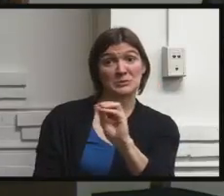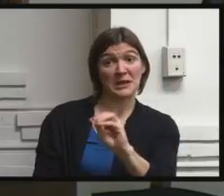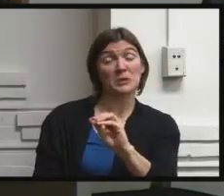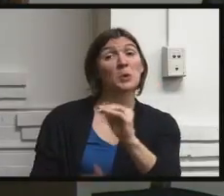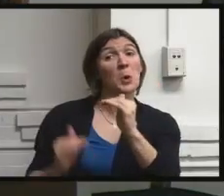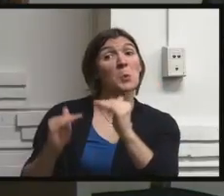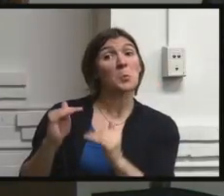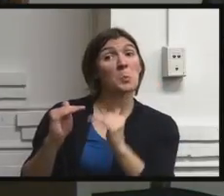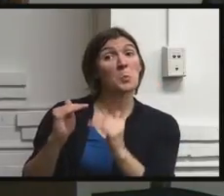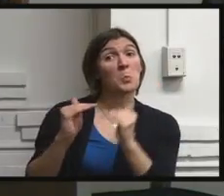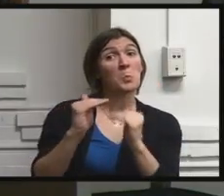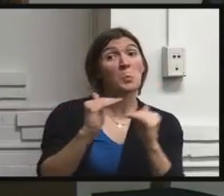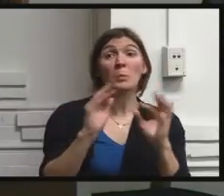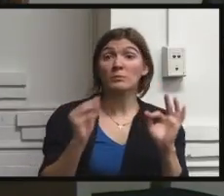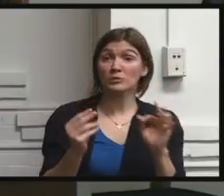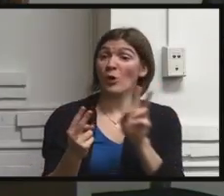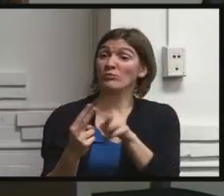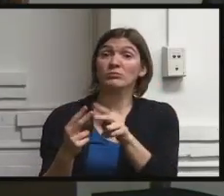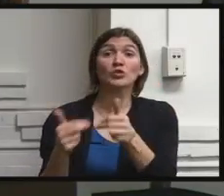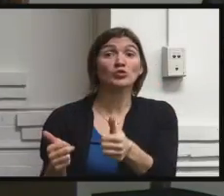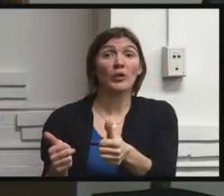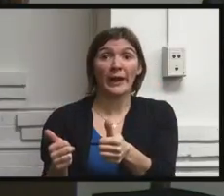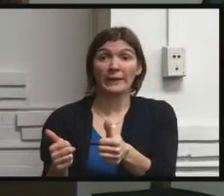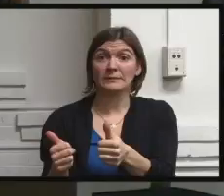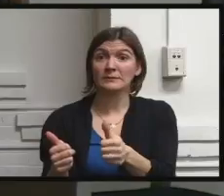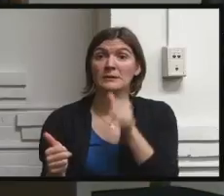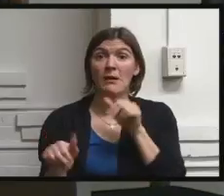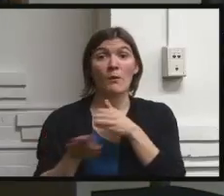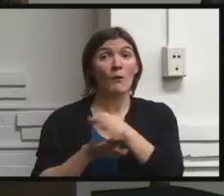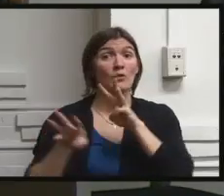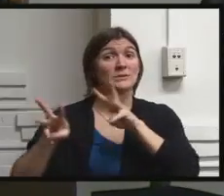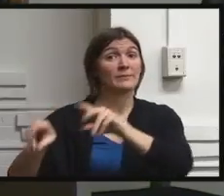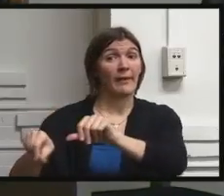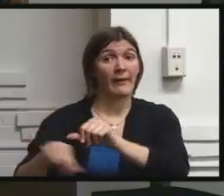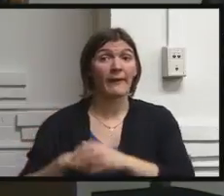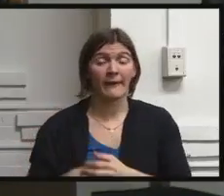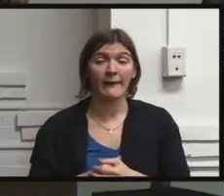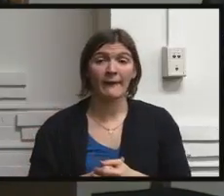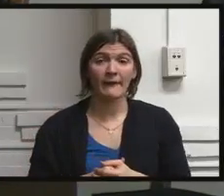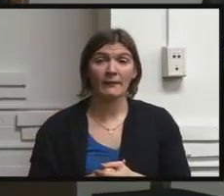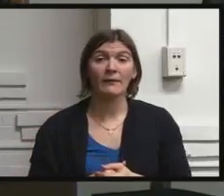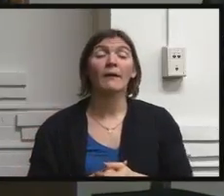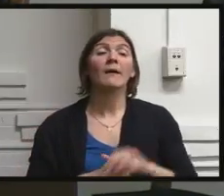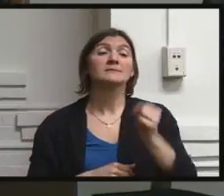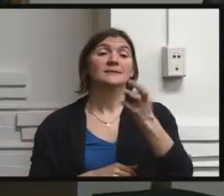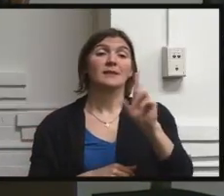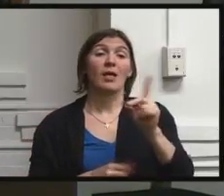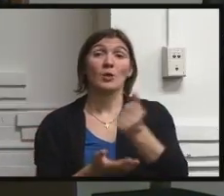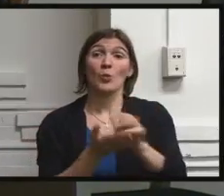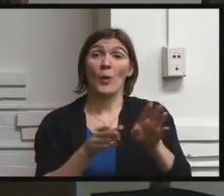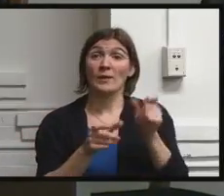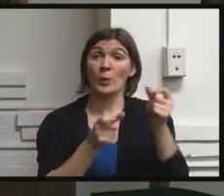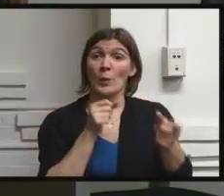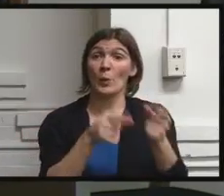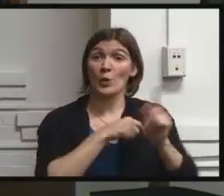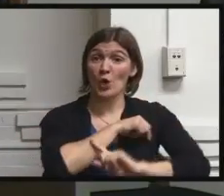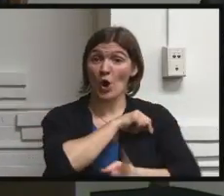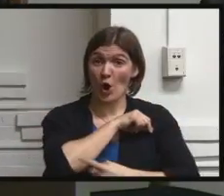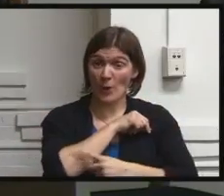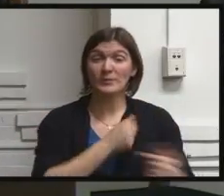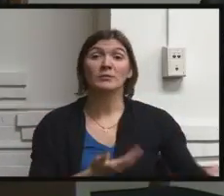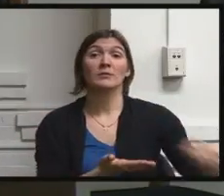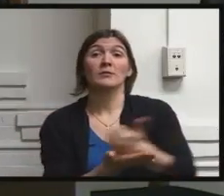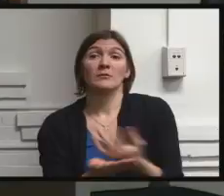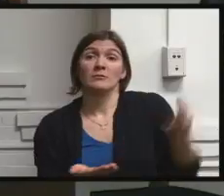So those two funds also are doing well. Solid waste disposal, we had revenues that